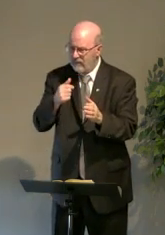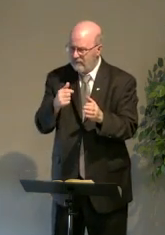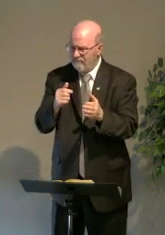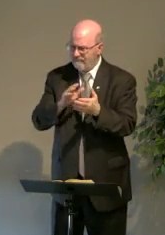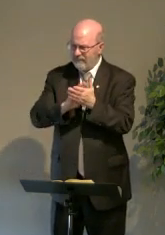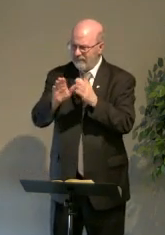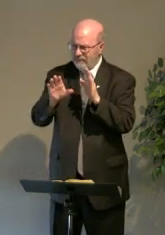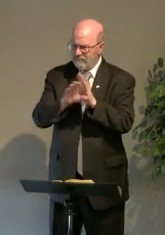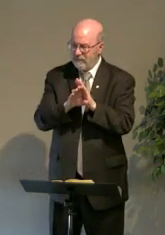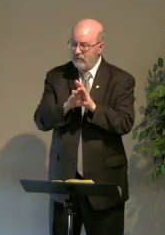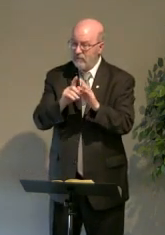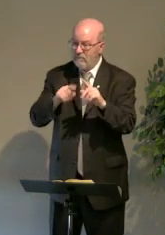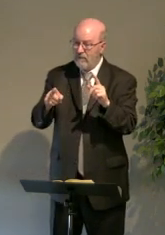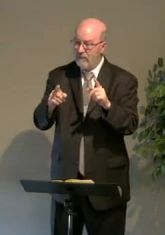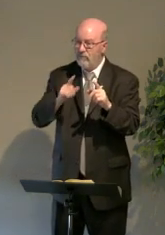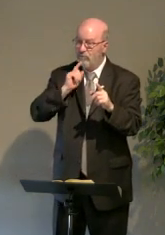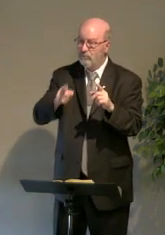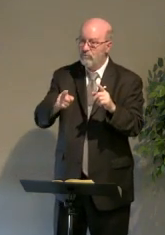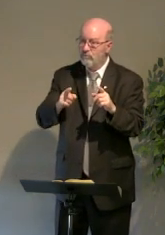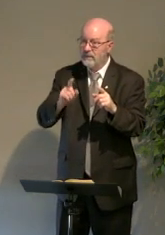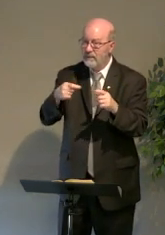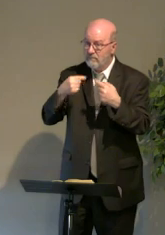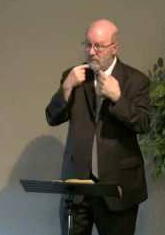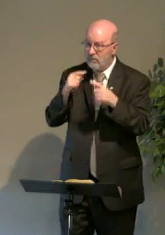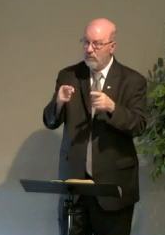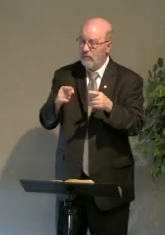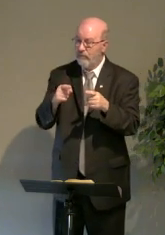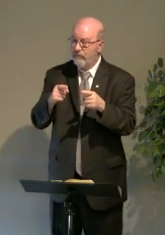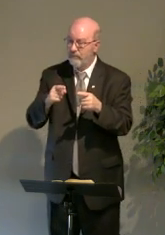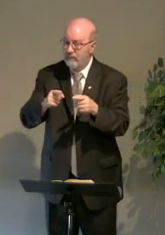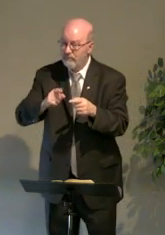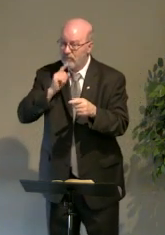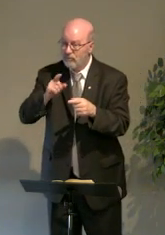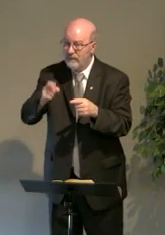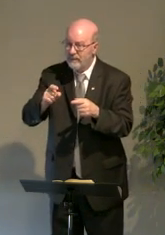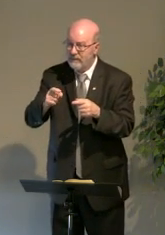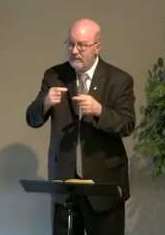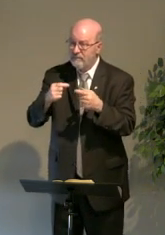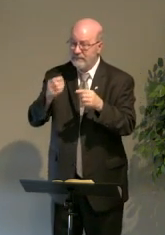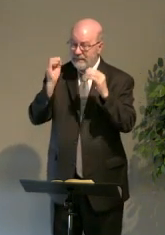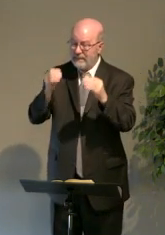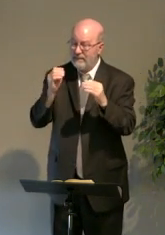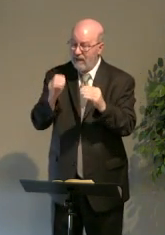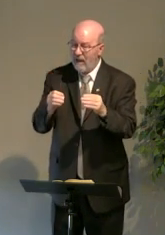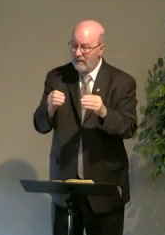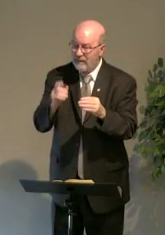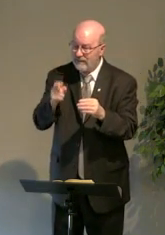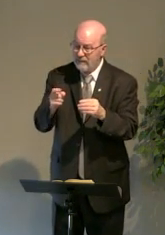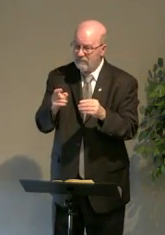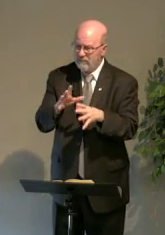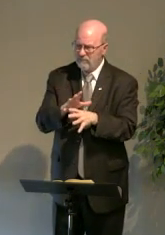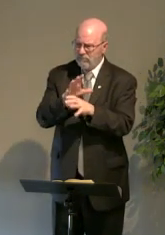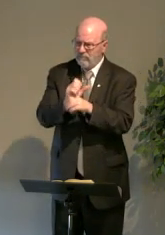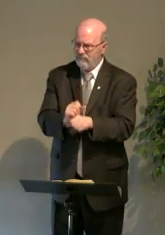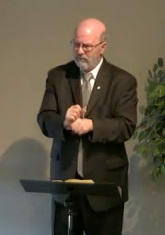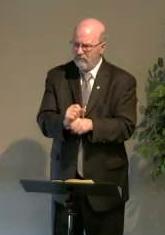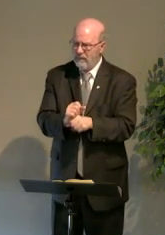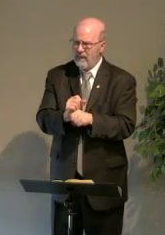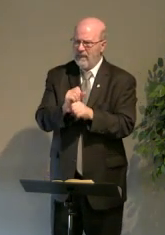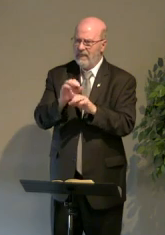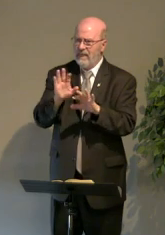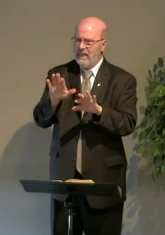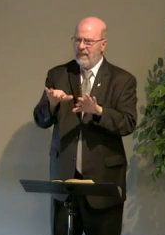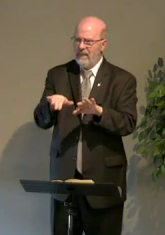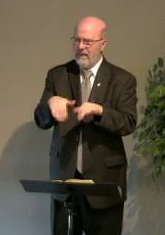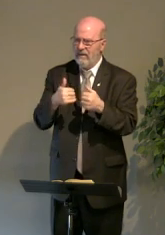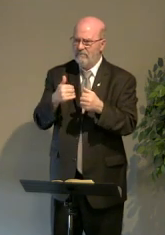picture at first. But if it's true, it needs to be told. If it's true, it needs to be taught. It needs to be affirmed. And how does